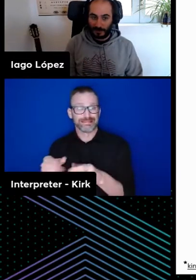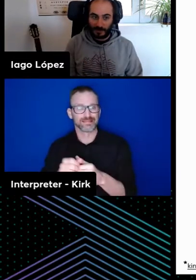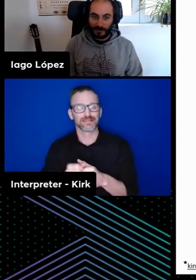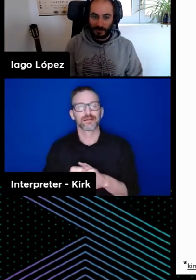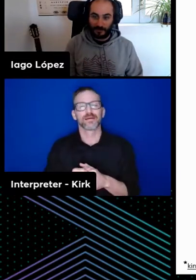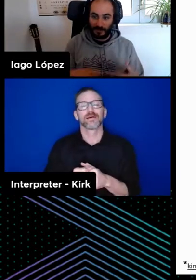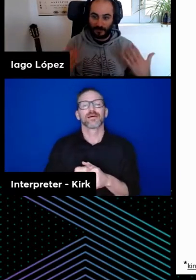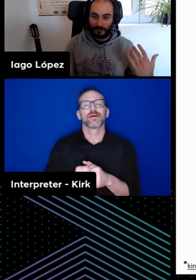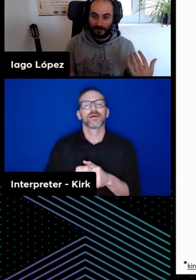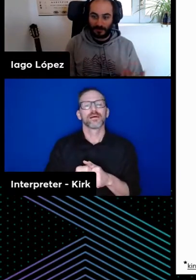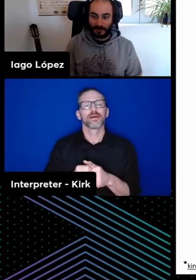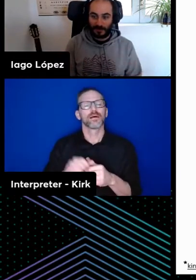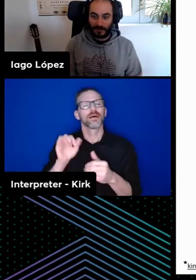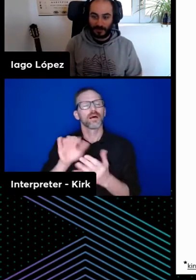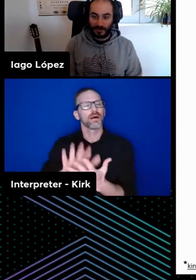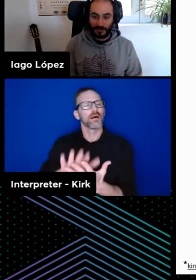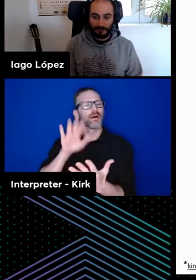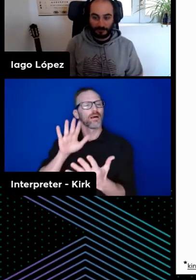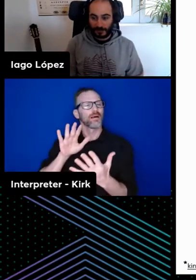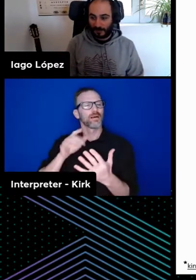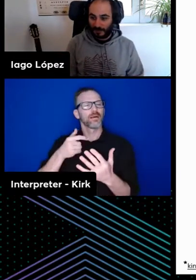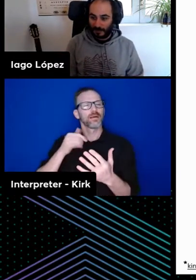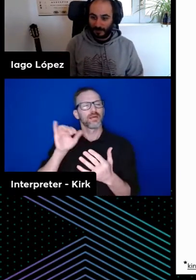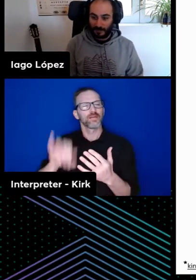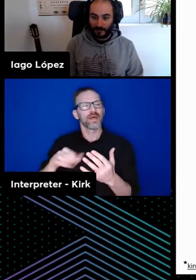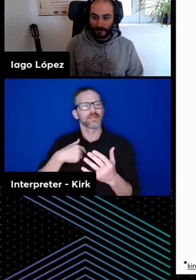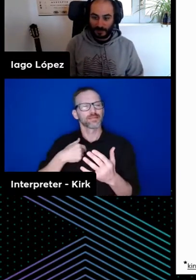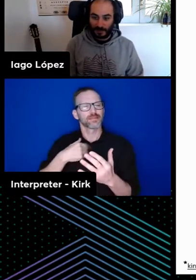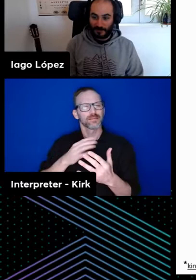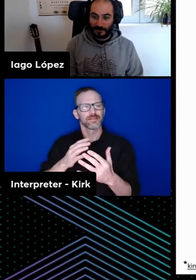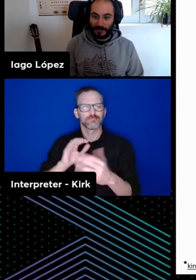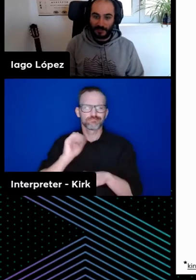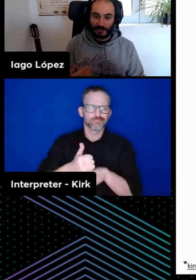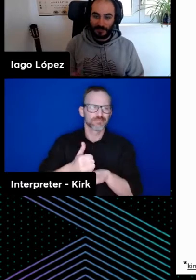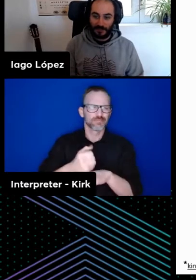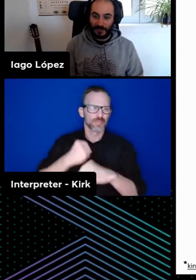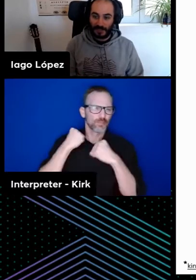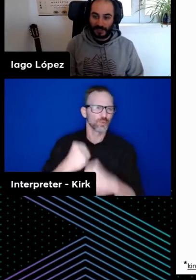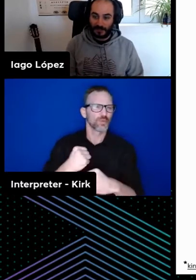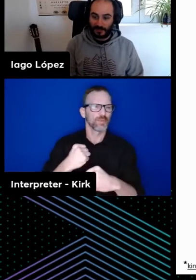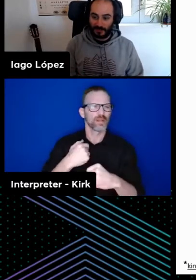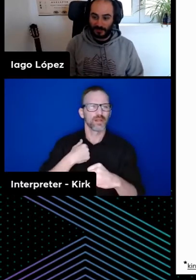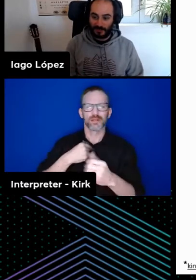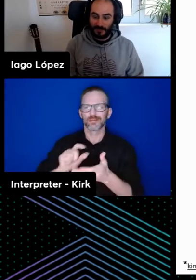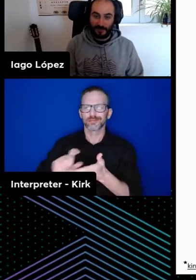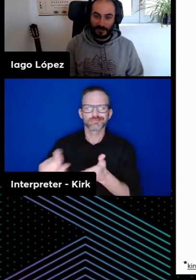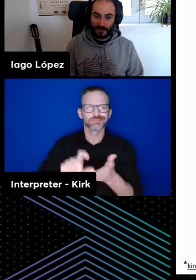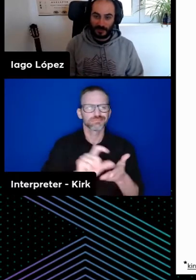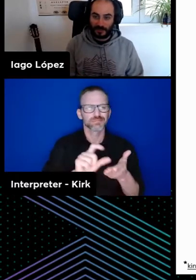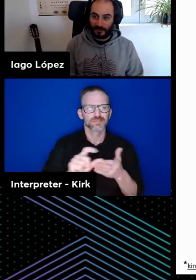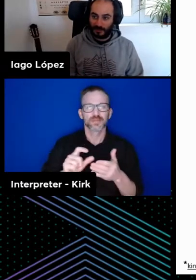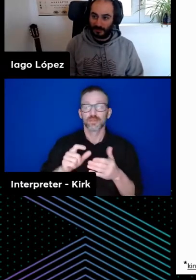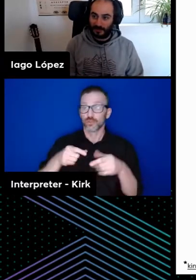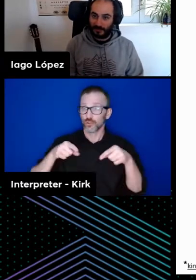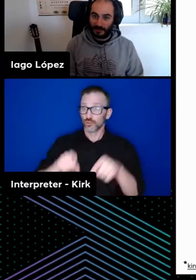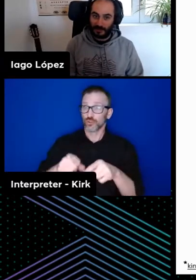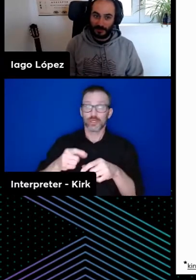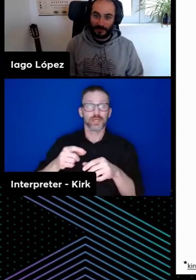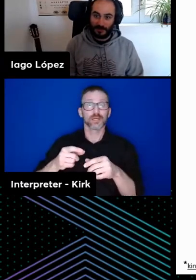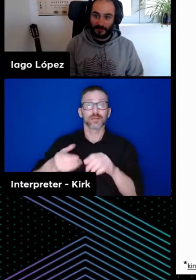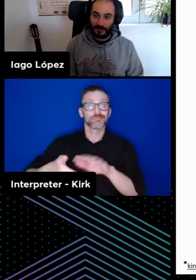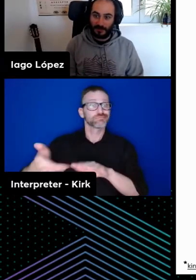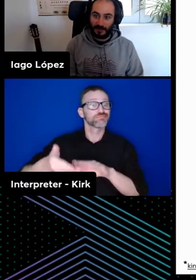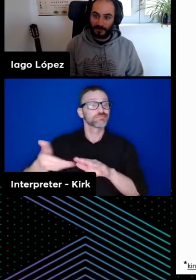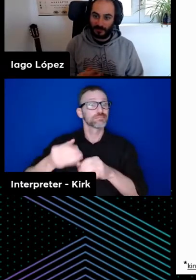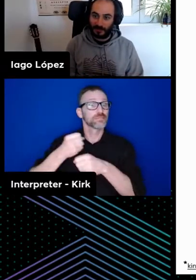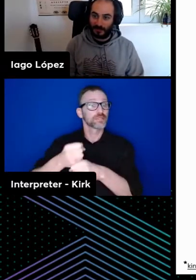to this immutable infrastructure paradigm. So yeah, as I said, no changes during production.